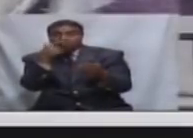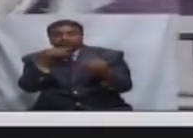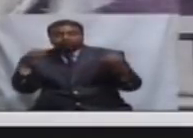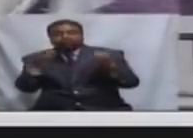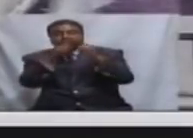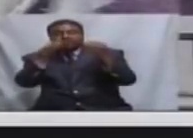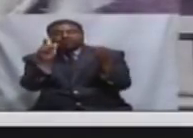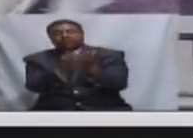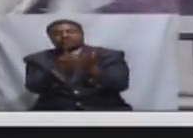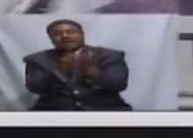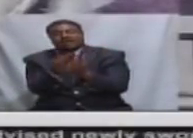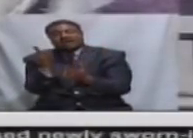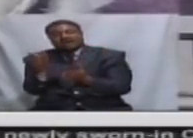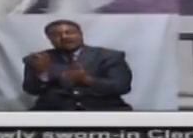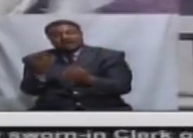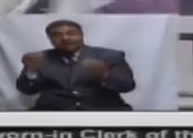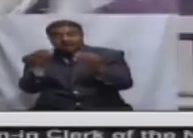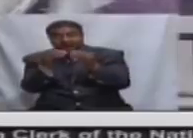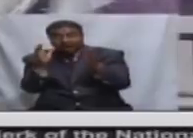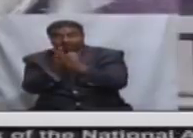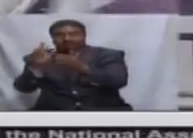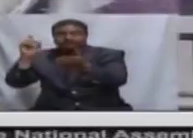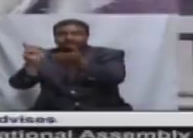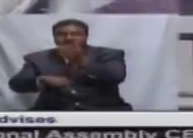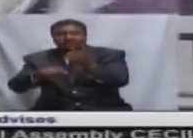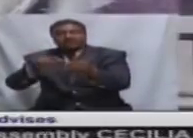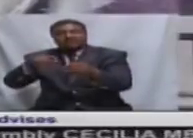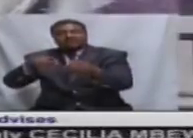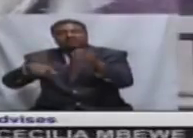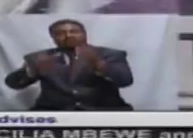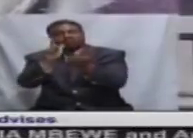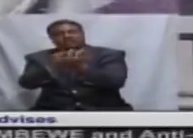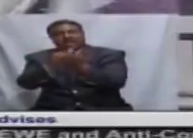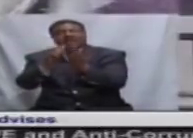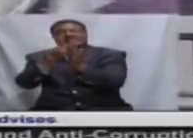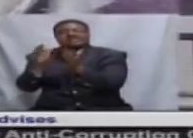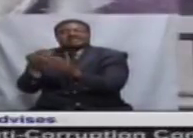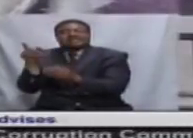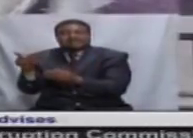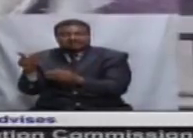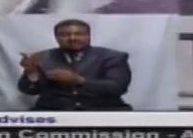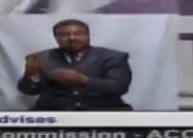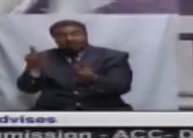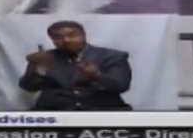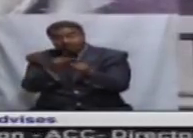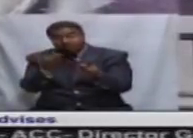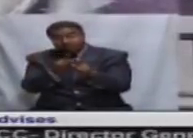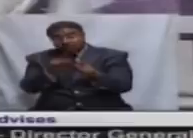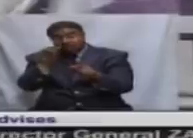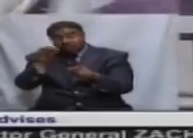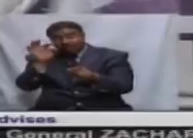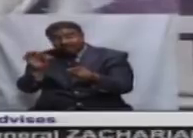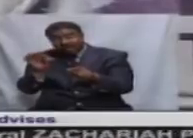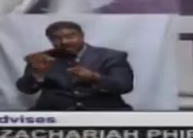Television studios are being refurbished and vital equipment for the project has started arriving. The